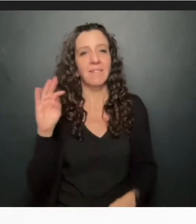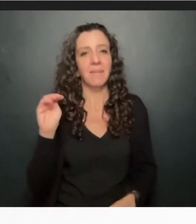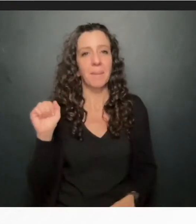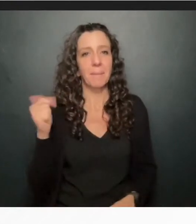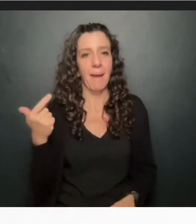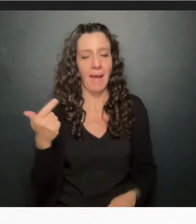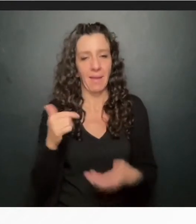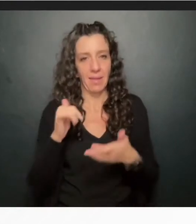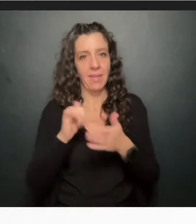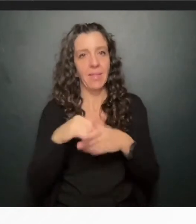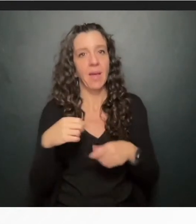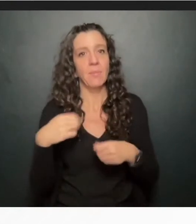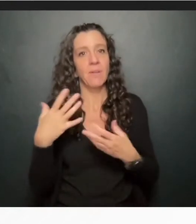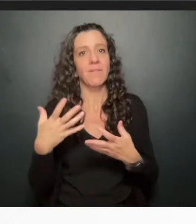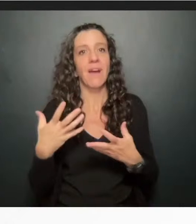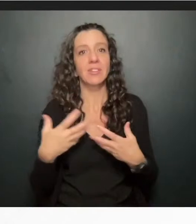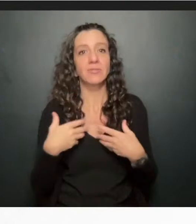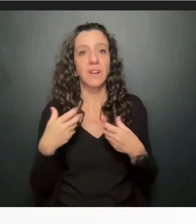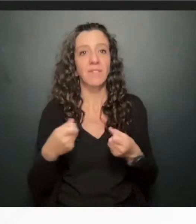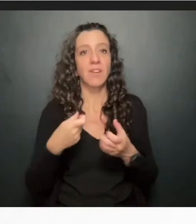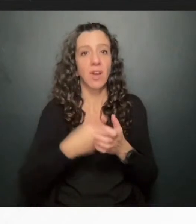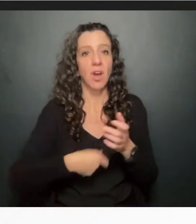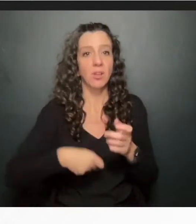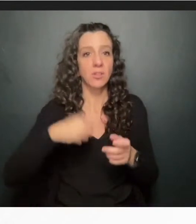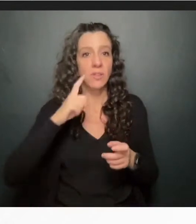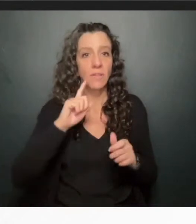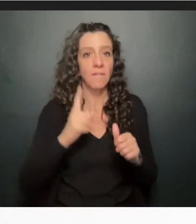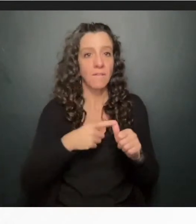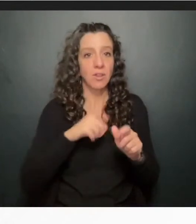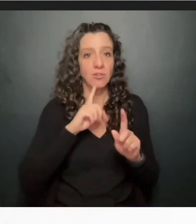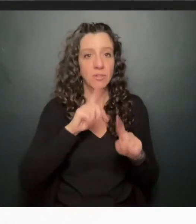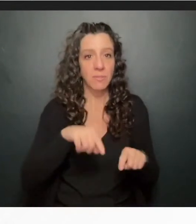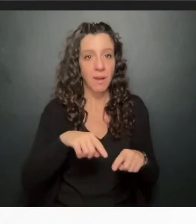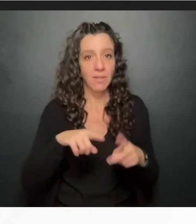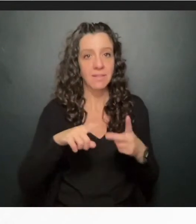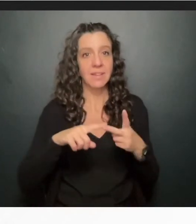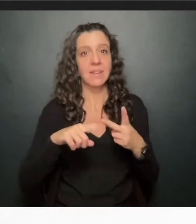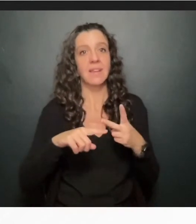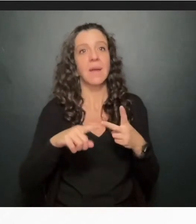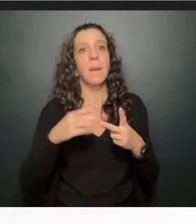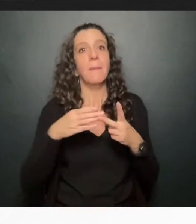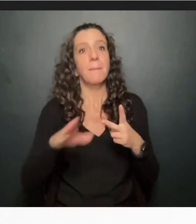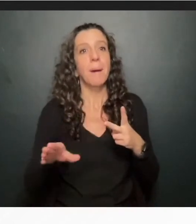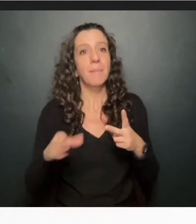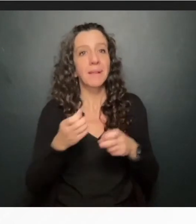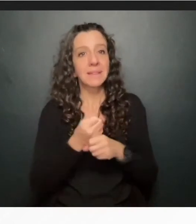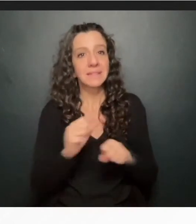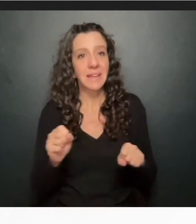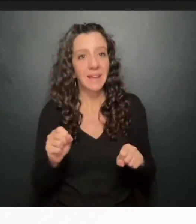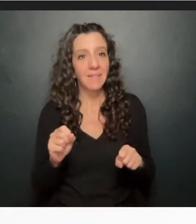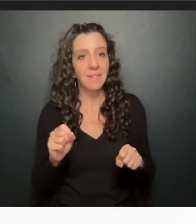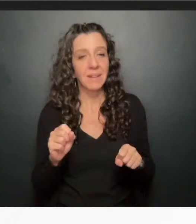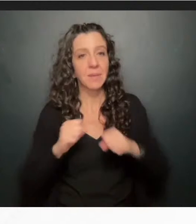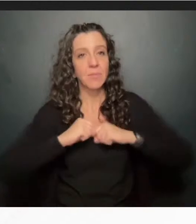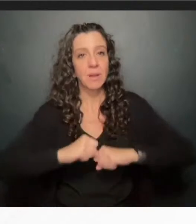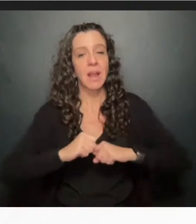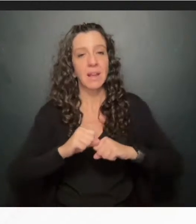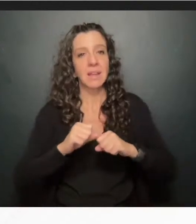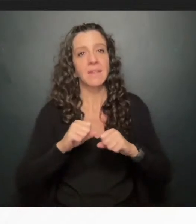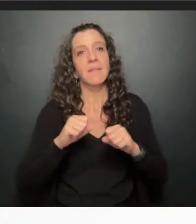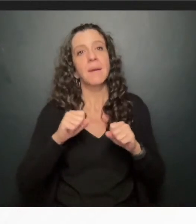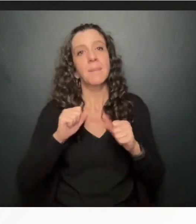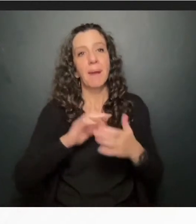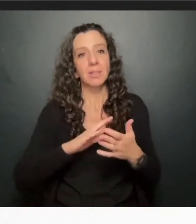recovery costs for first response, public safety protective measures, what we call Category B, emergency